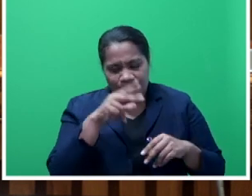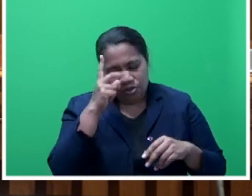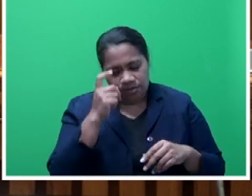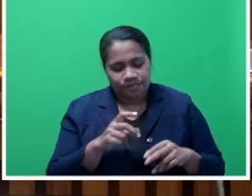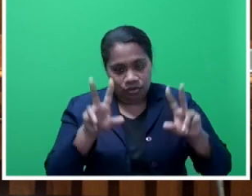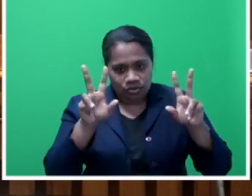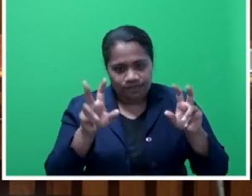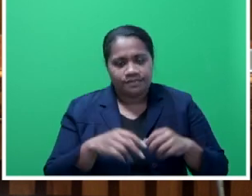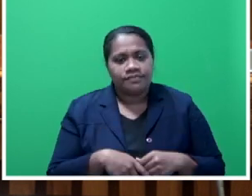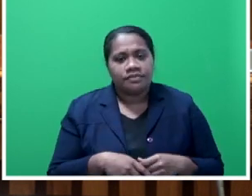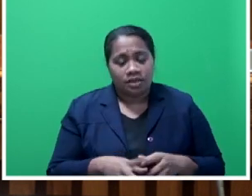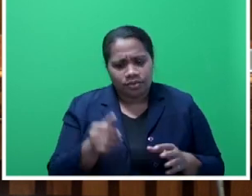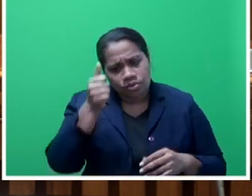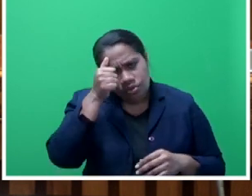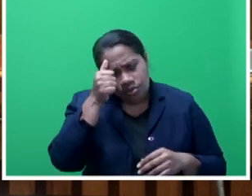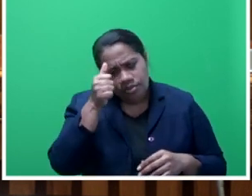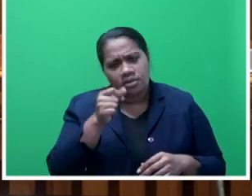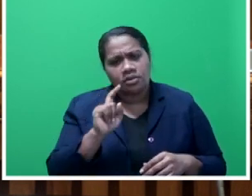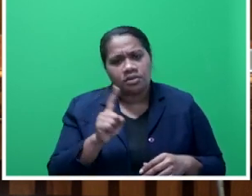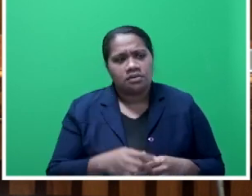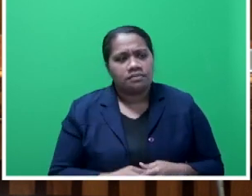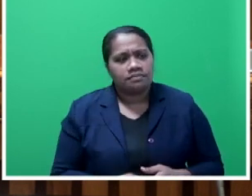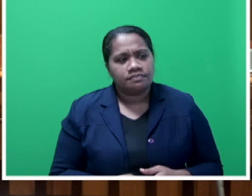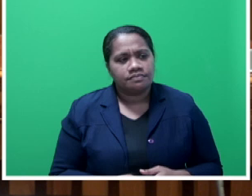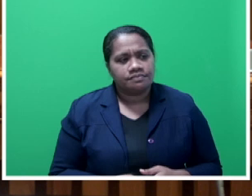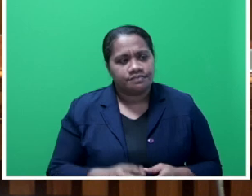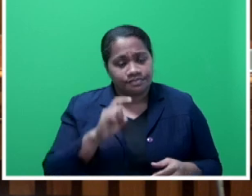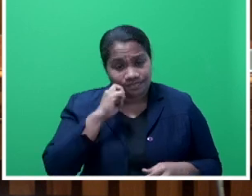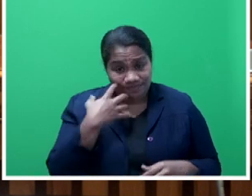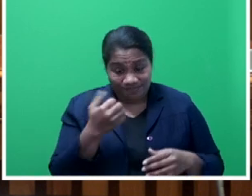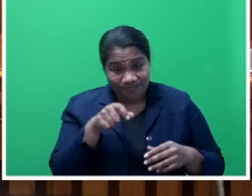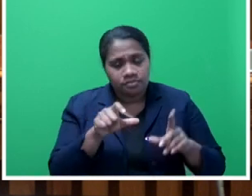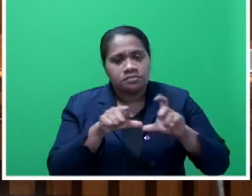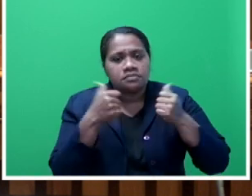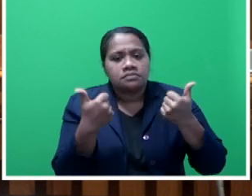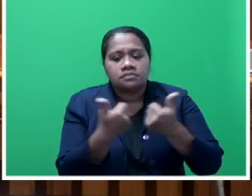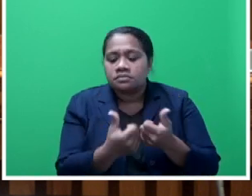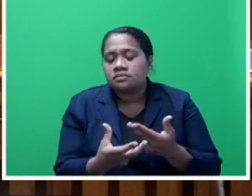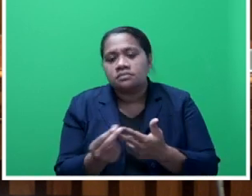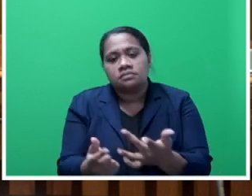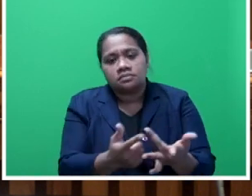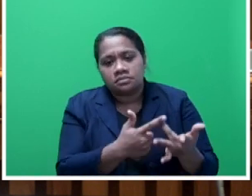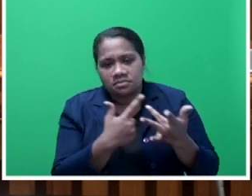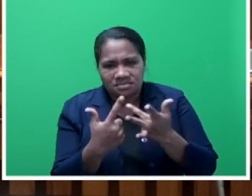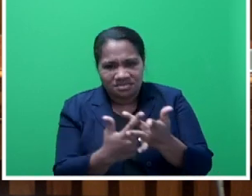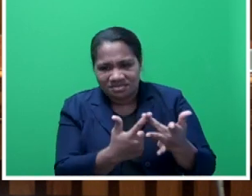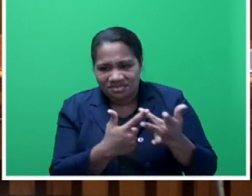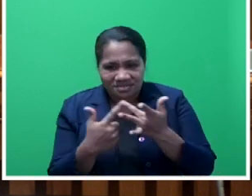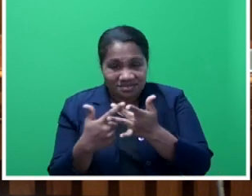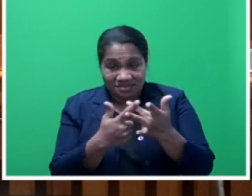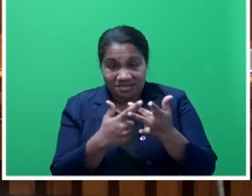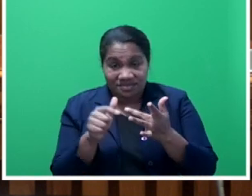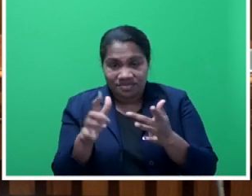as willfully, with intent to defraud, conspired and agreed together with others to defraud the United States